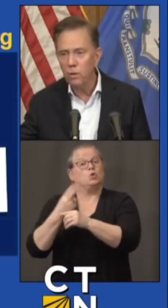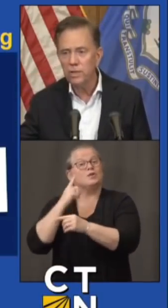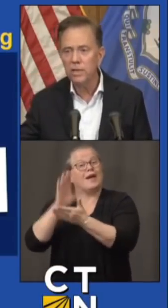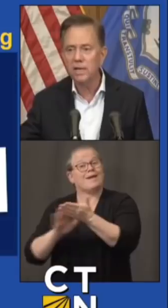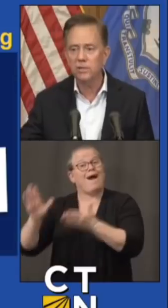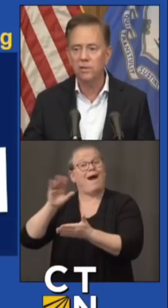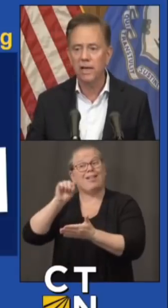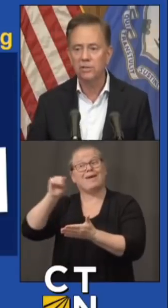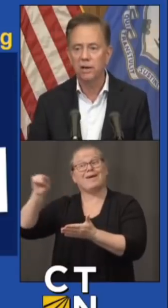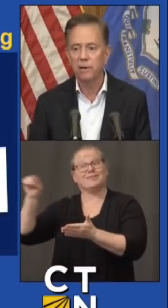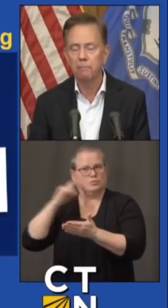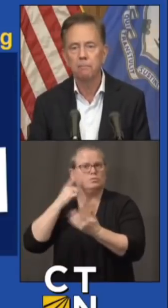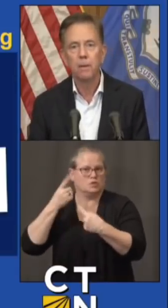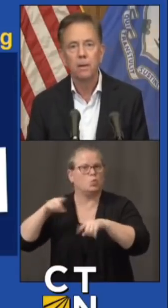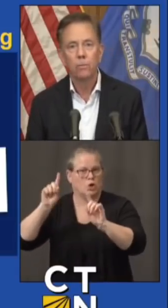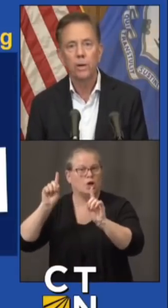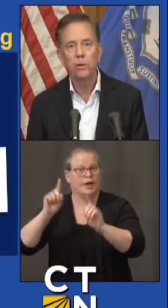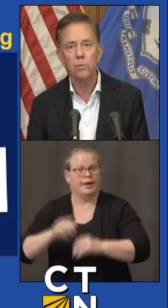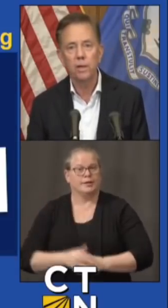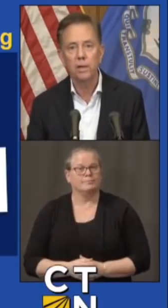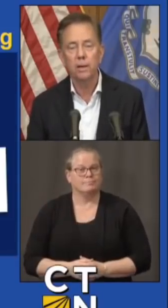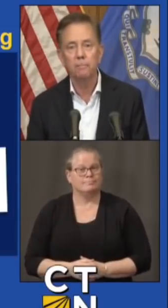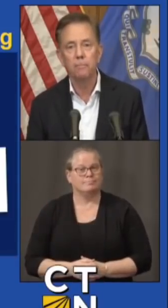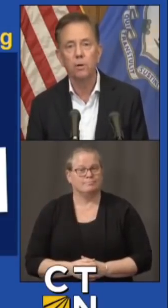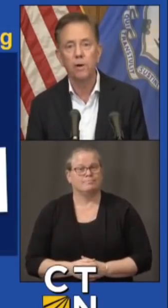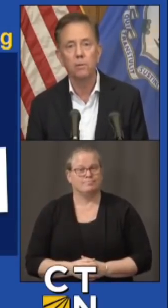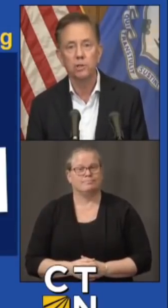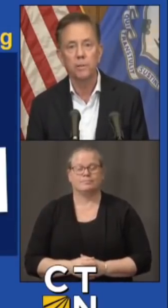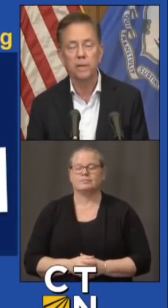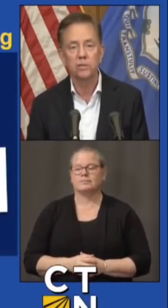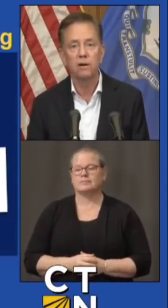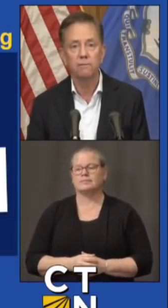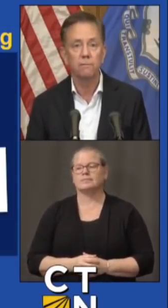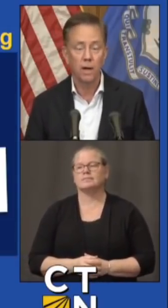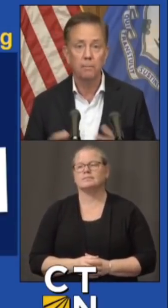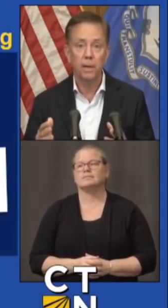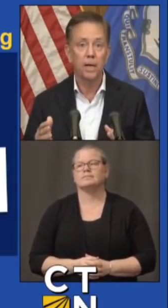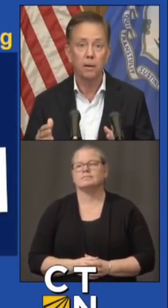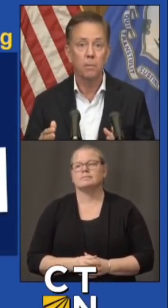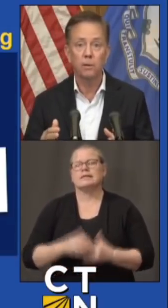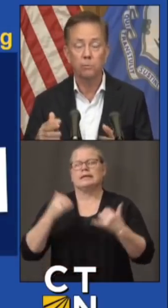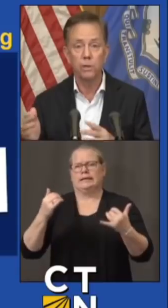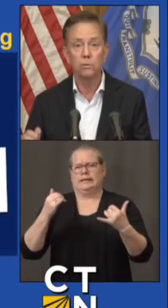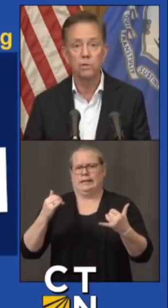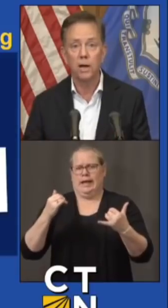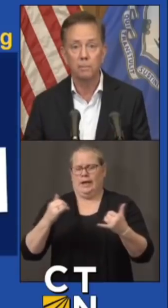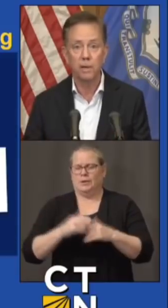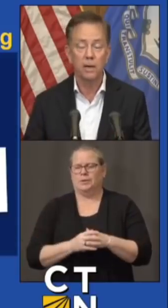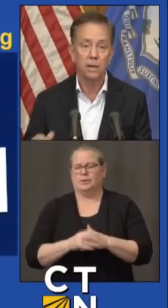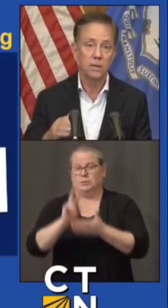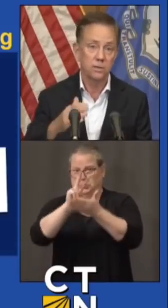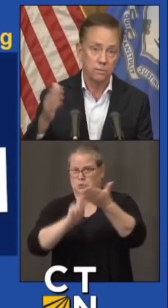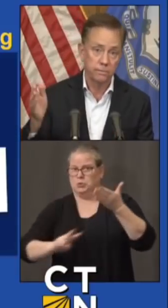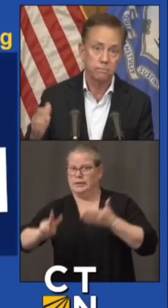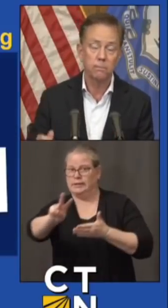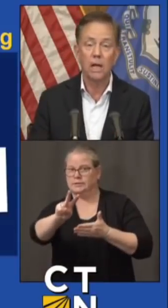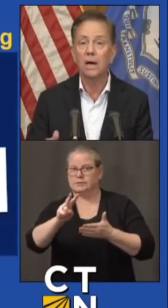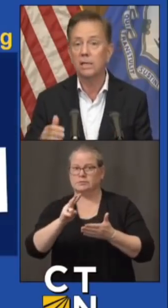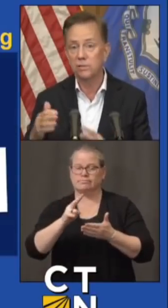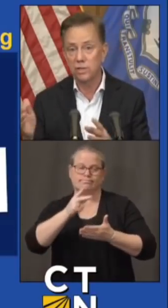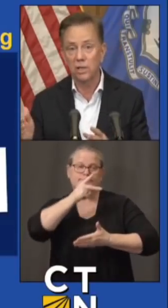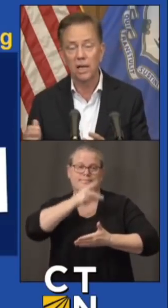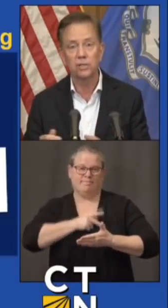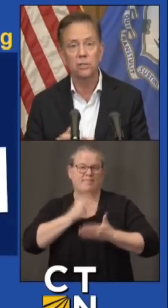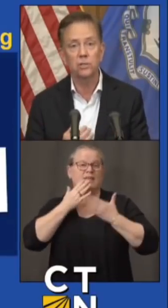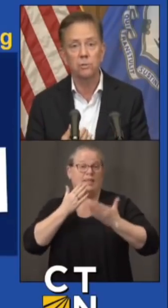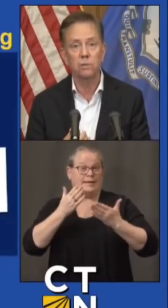It's 14 days to Thanksgiving. We knew that November was going to be a tough, complicated month. We knew it was complicated because of